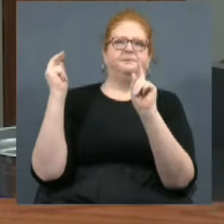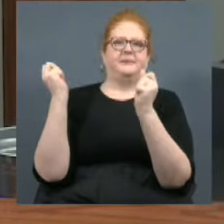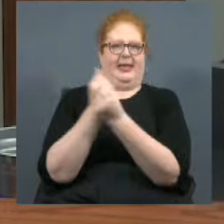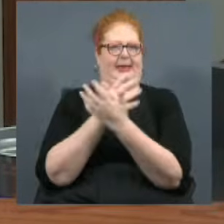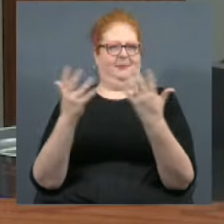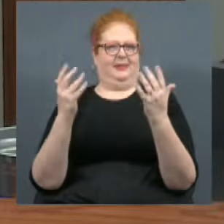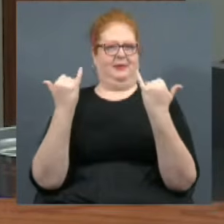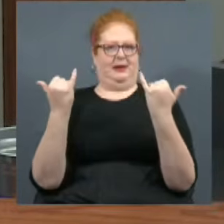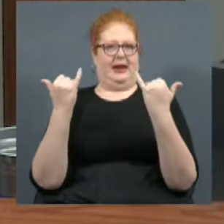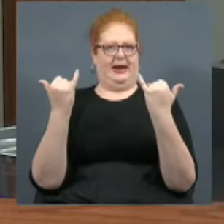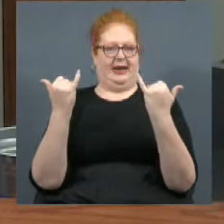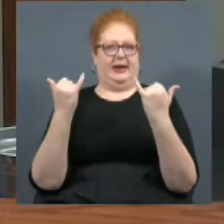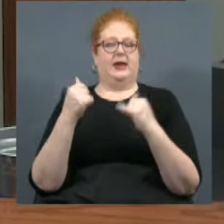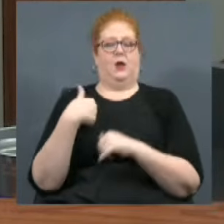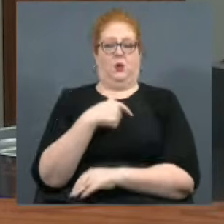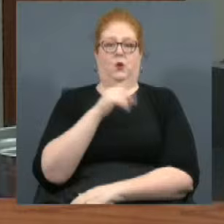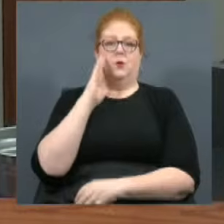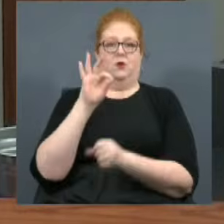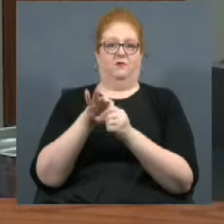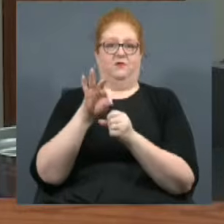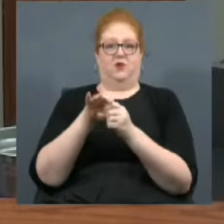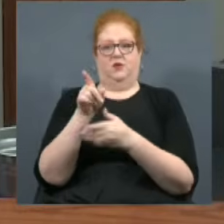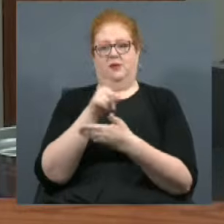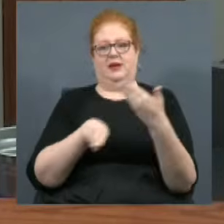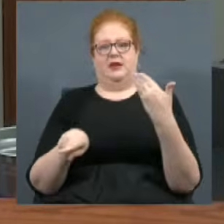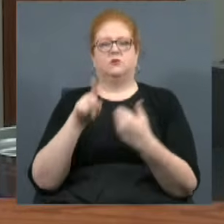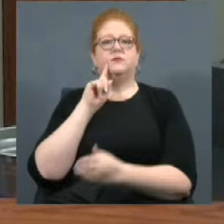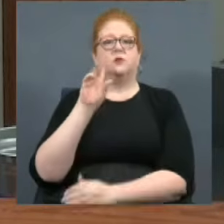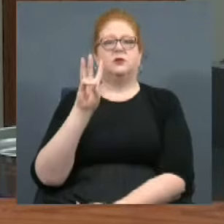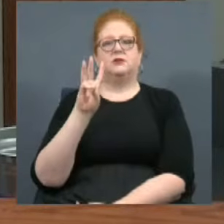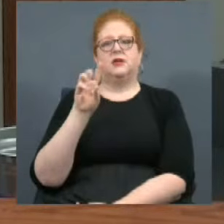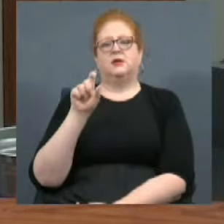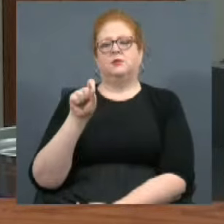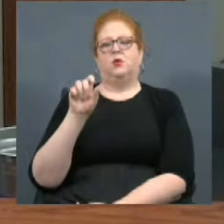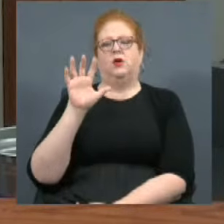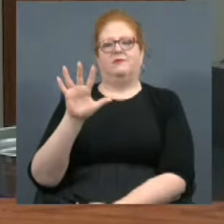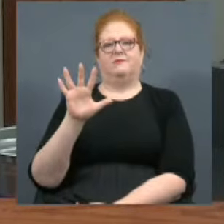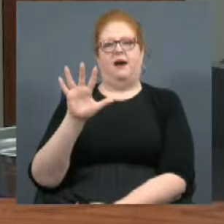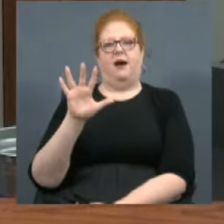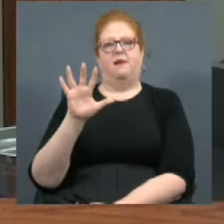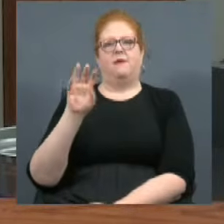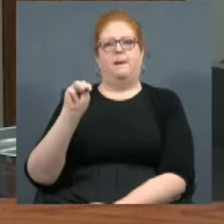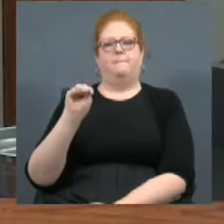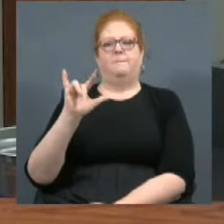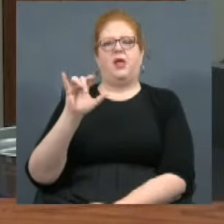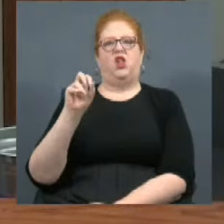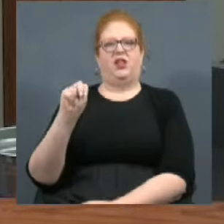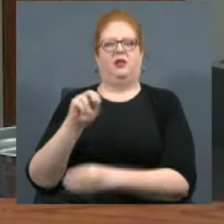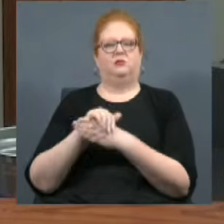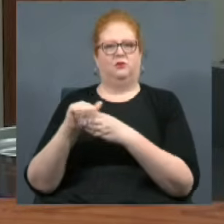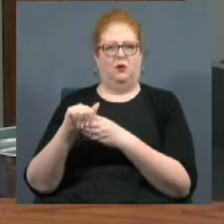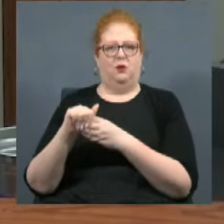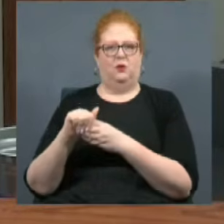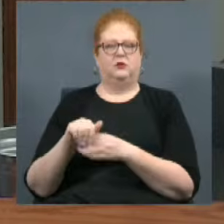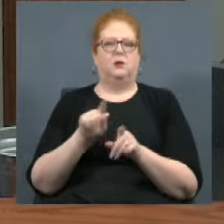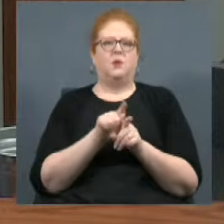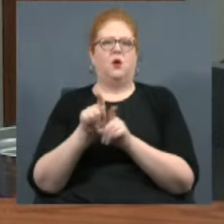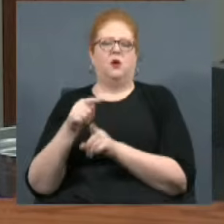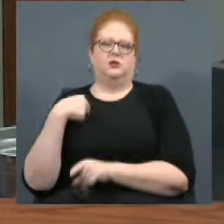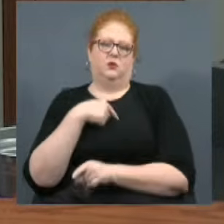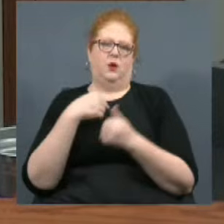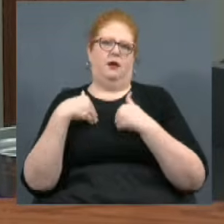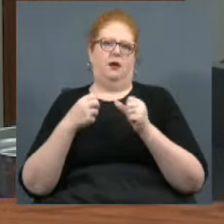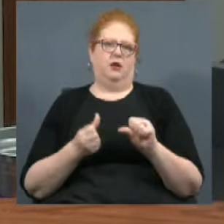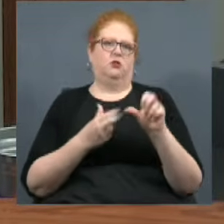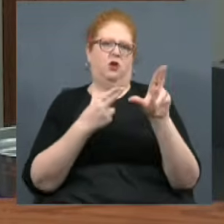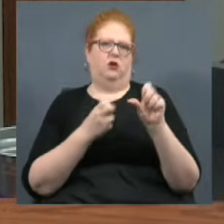As I understand it, we vote next week for $6.5 million. There's a lawsuit that we filed against